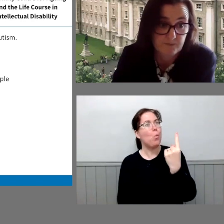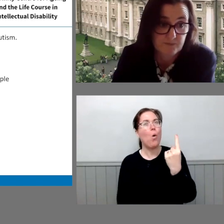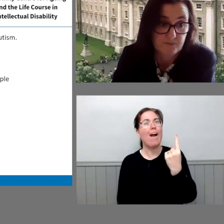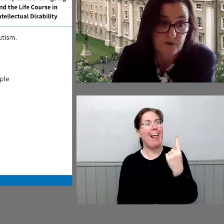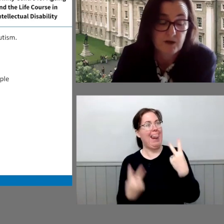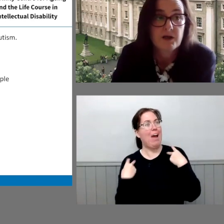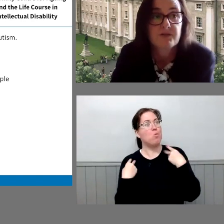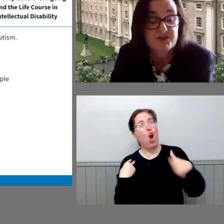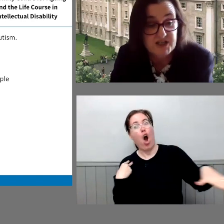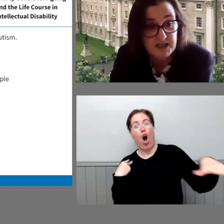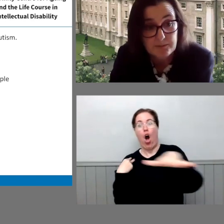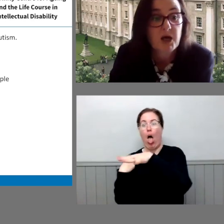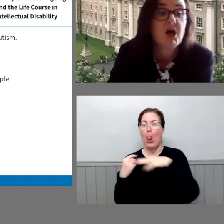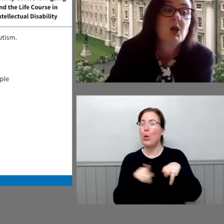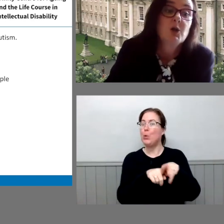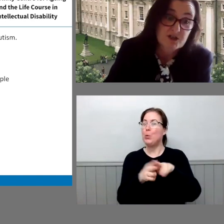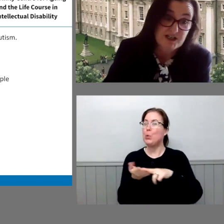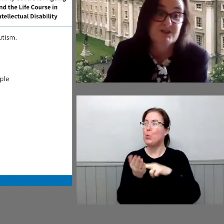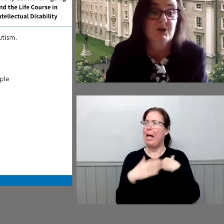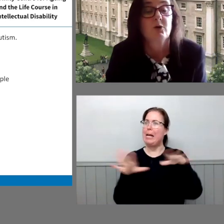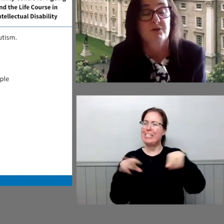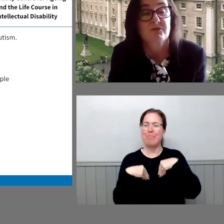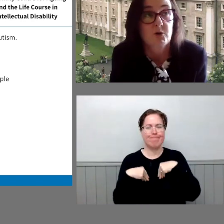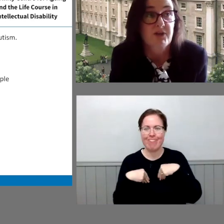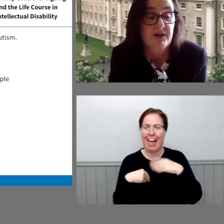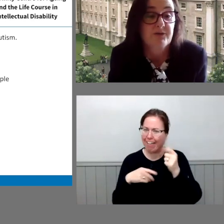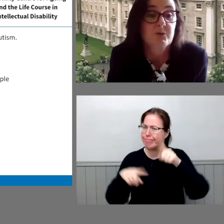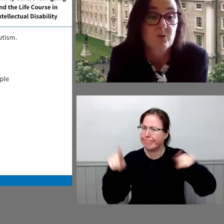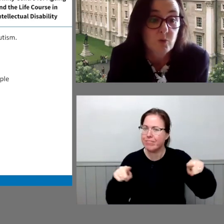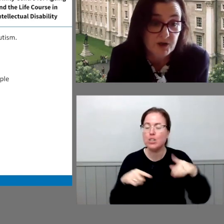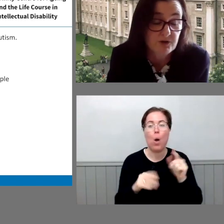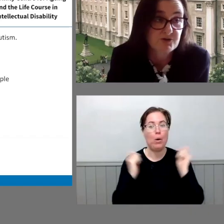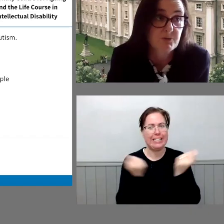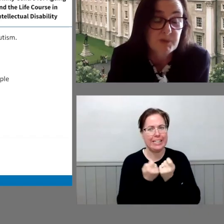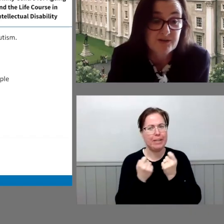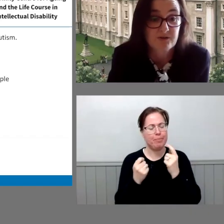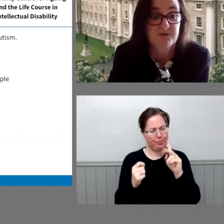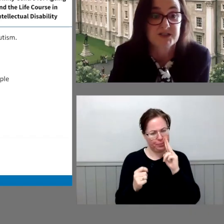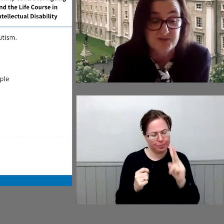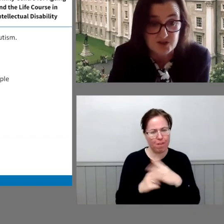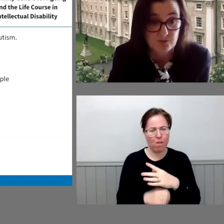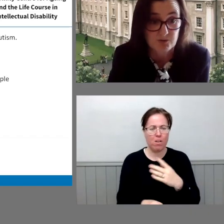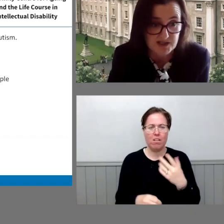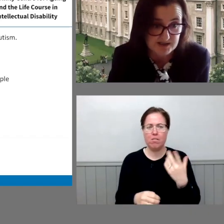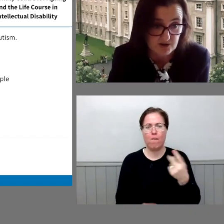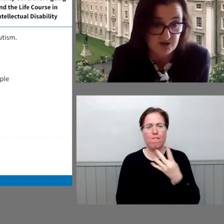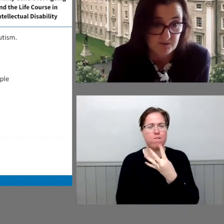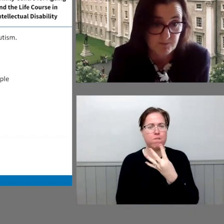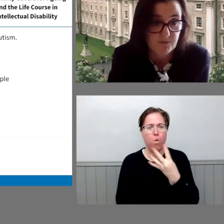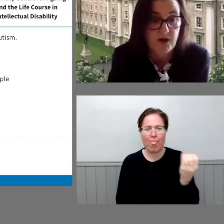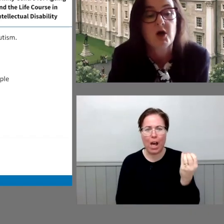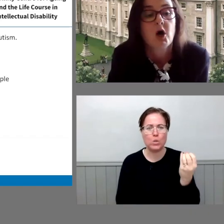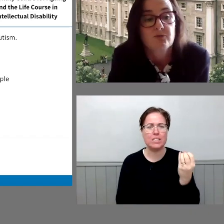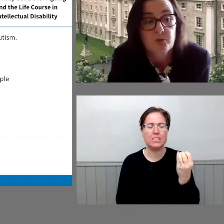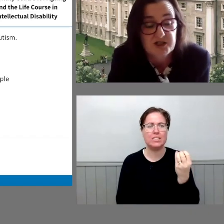autism. The team looked at over 4,100 pieces of individual